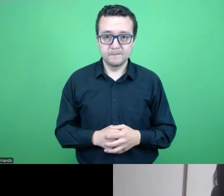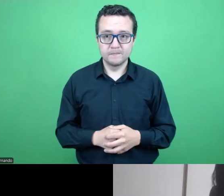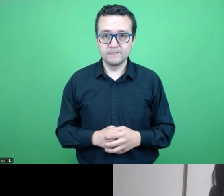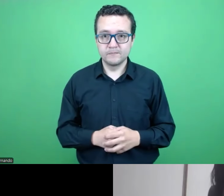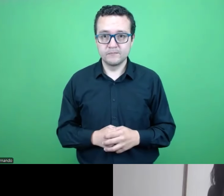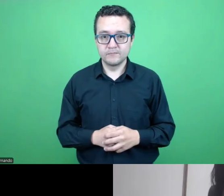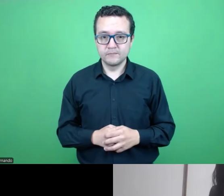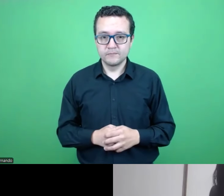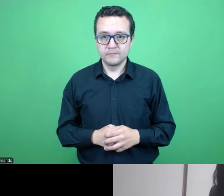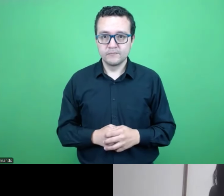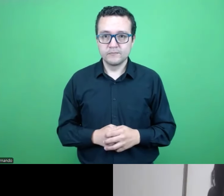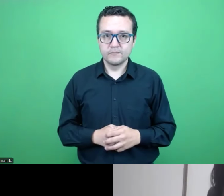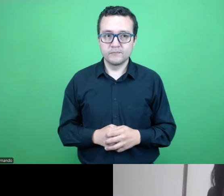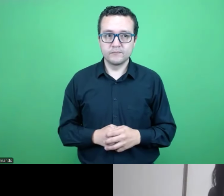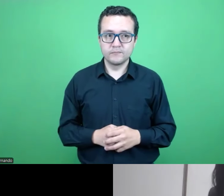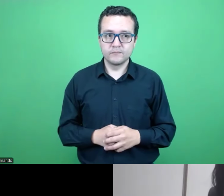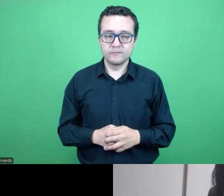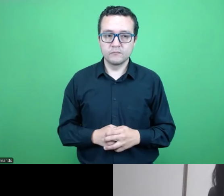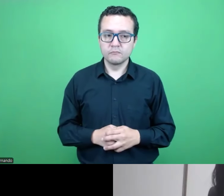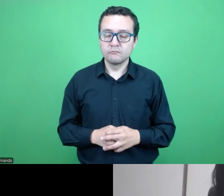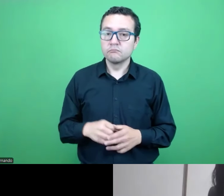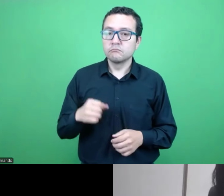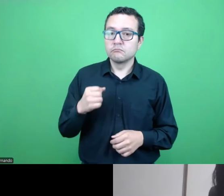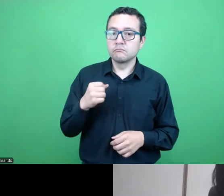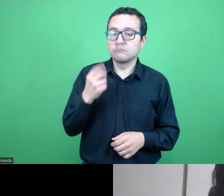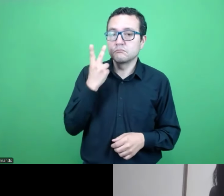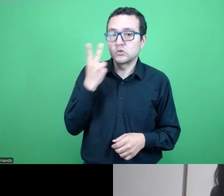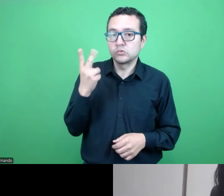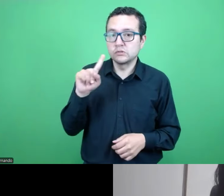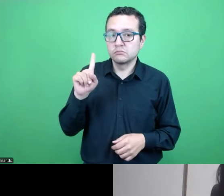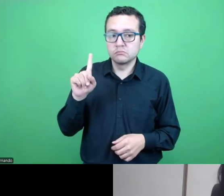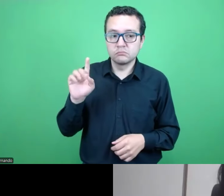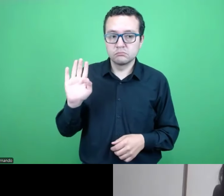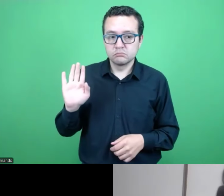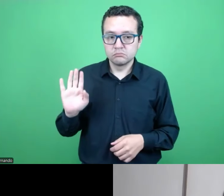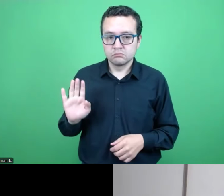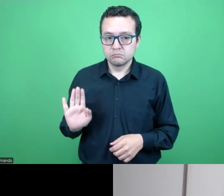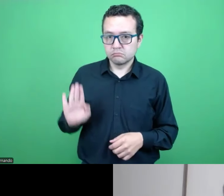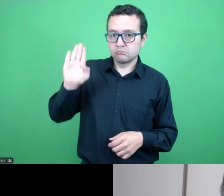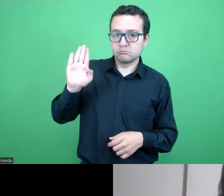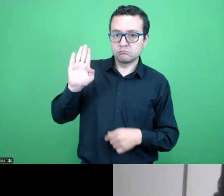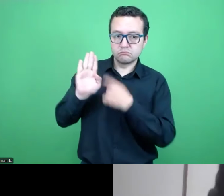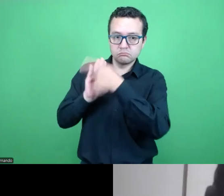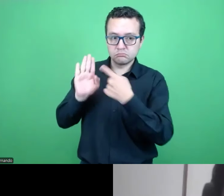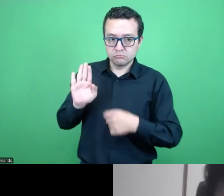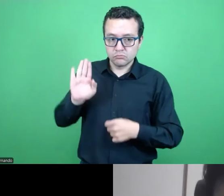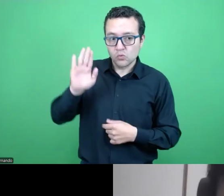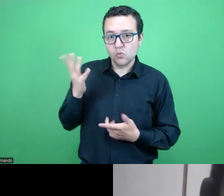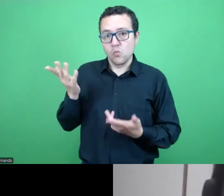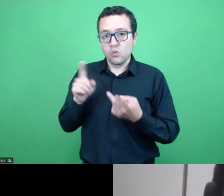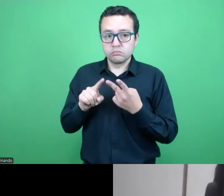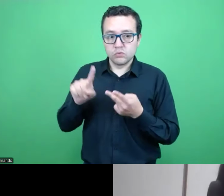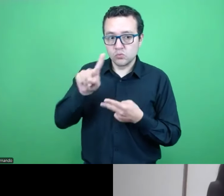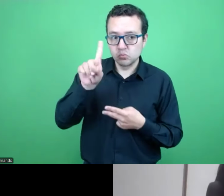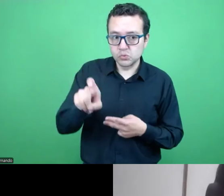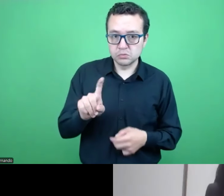I don't see any specific hand raised to answer this question. I think, sorry, Sylvan, yes,